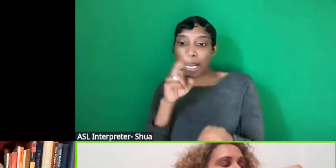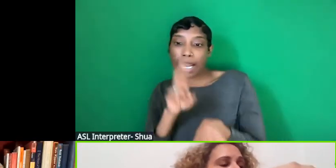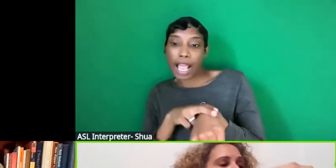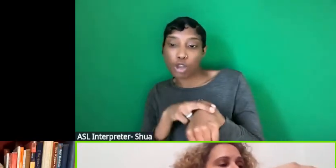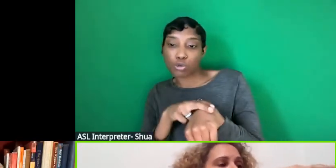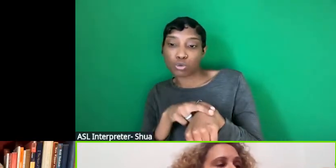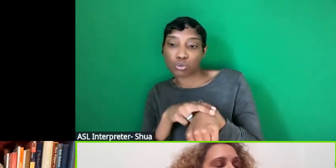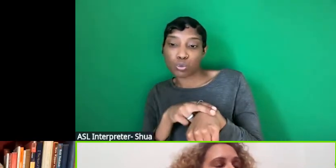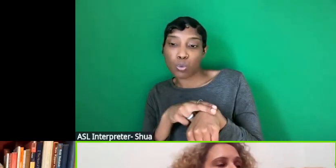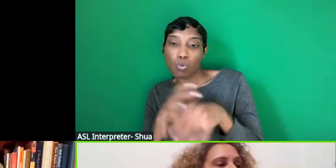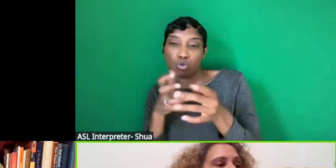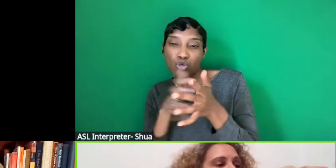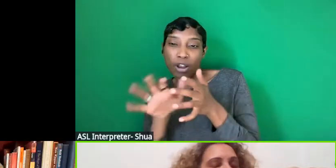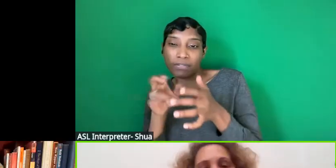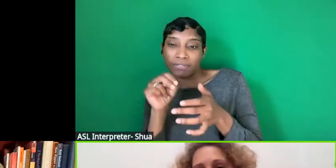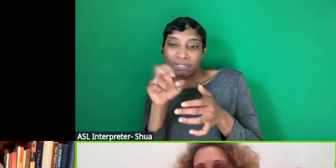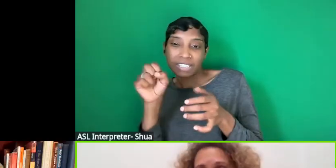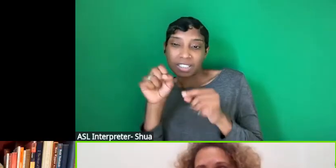this is the